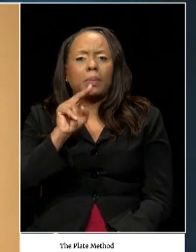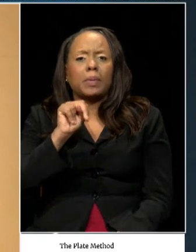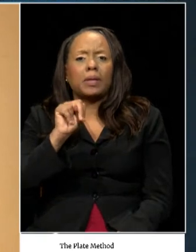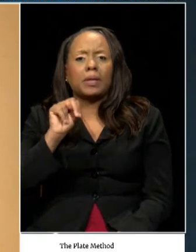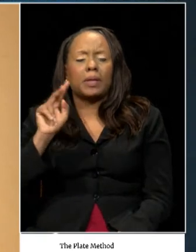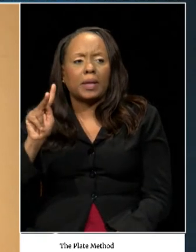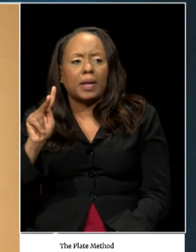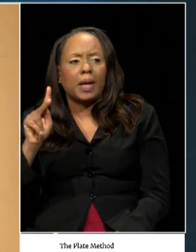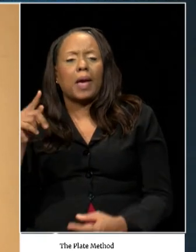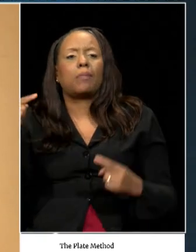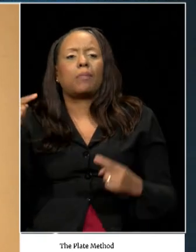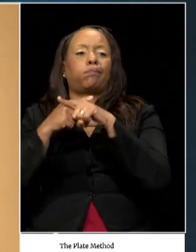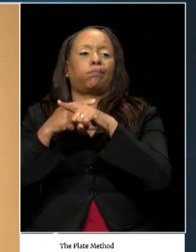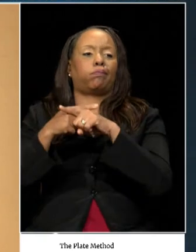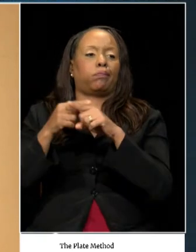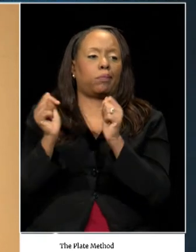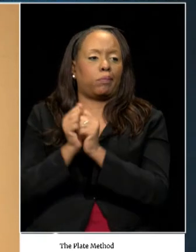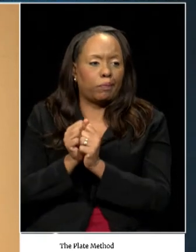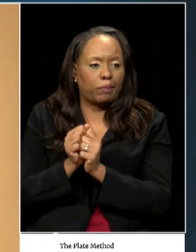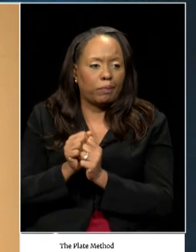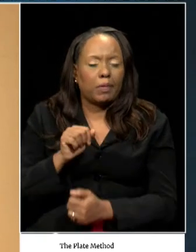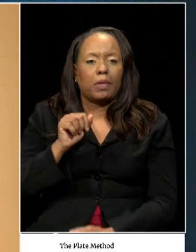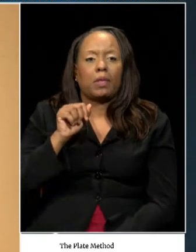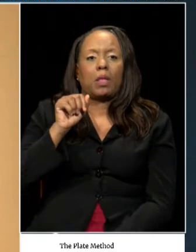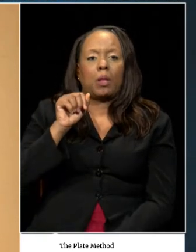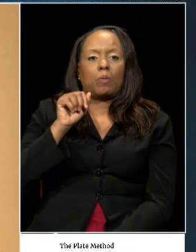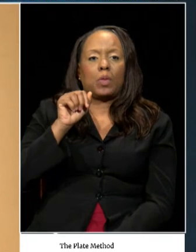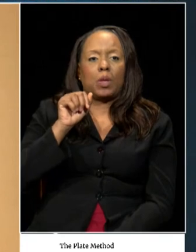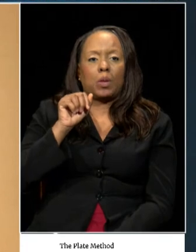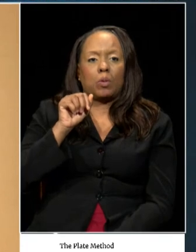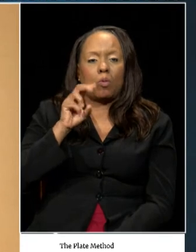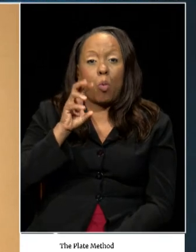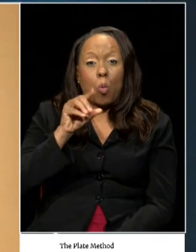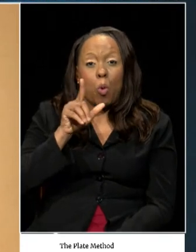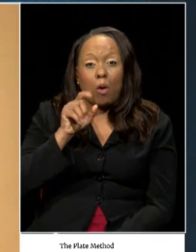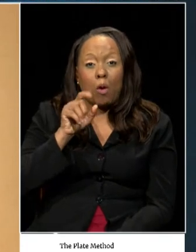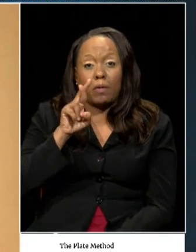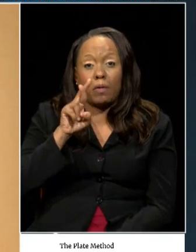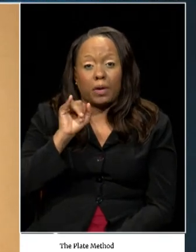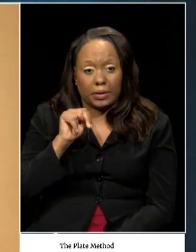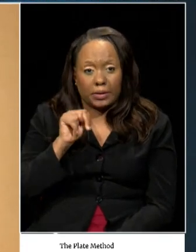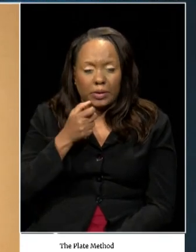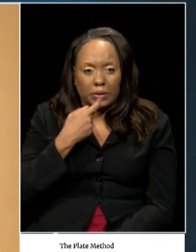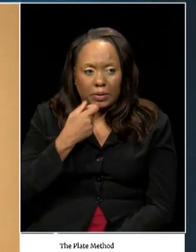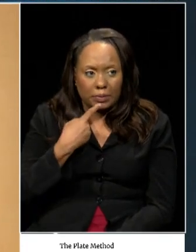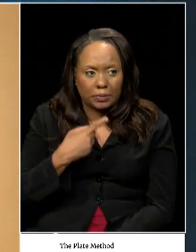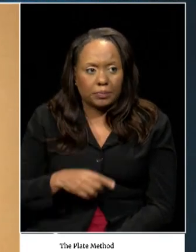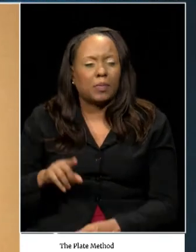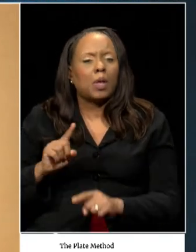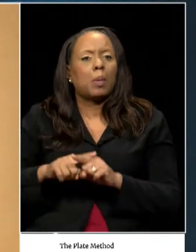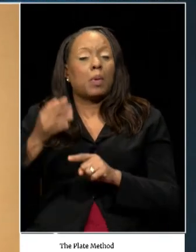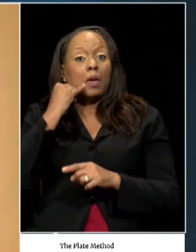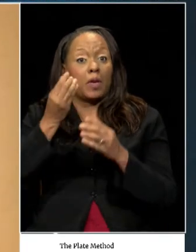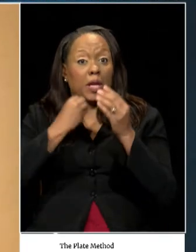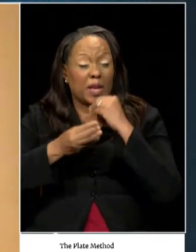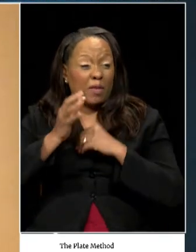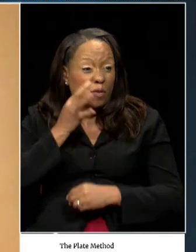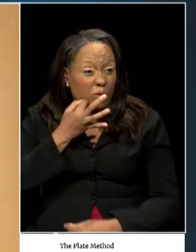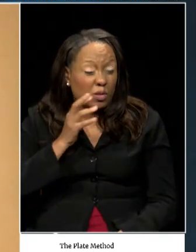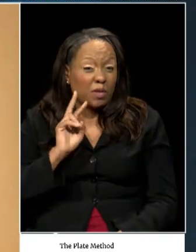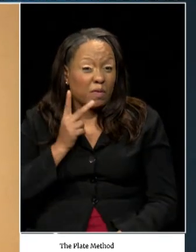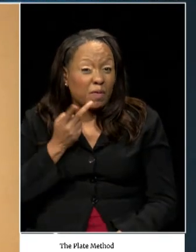warfarin. The converse is not true. If you take lots of fruits and vegetables that contain a lot of vitamin K, you do